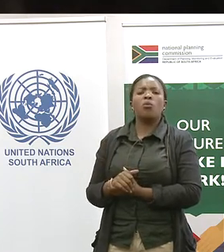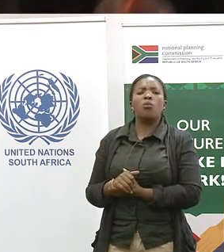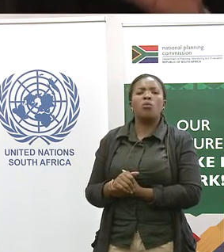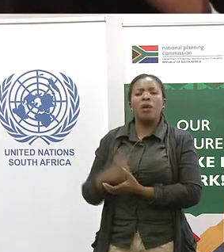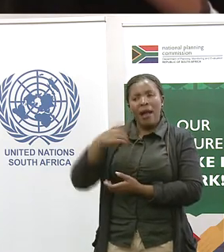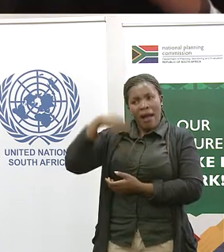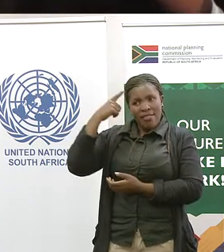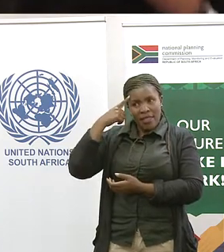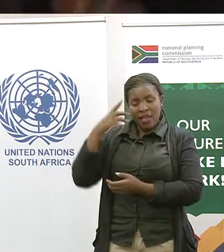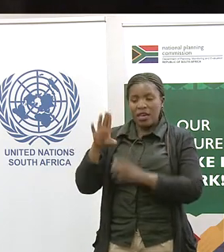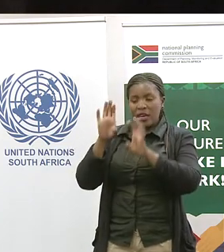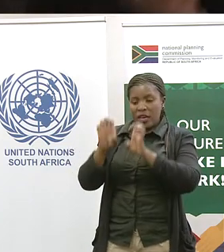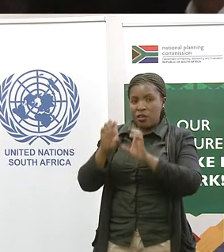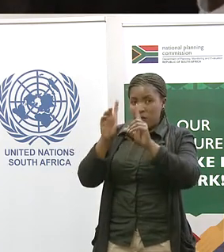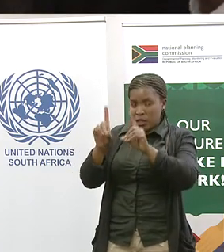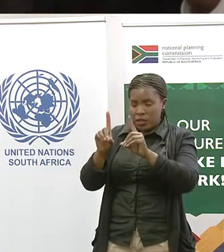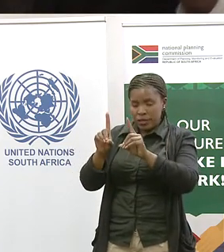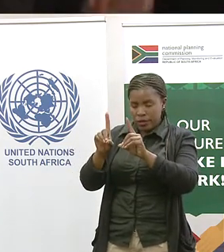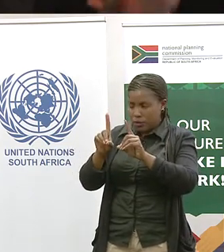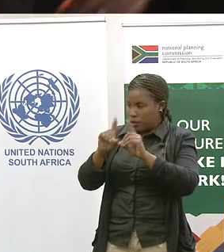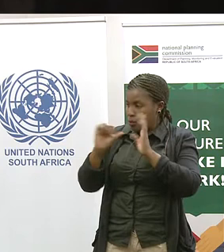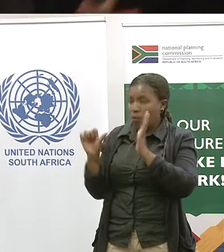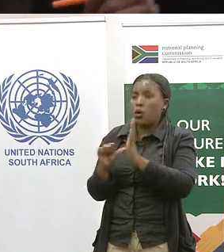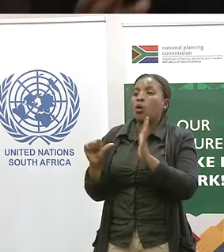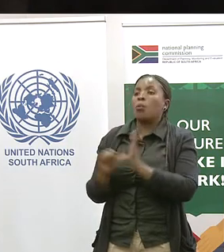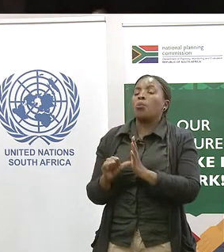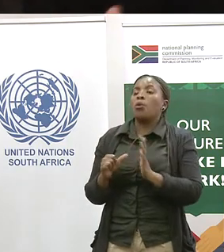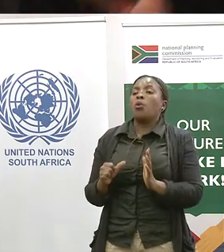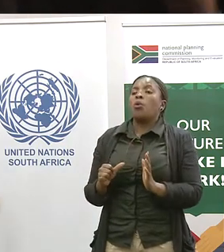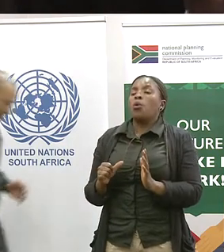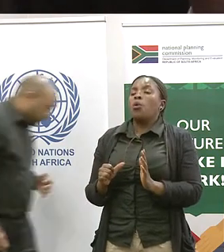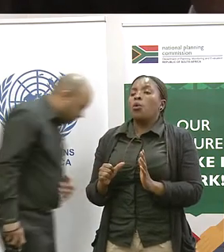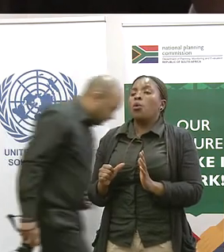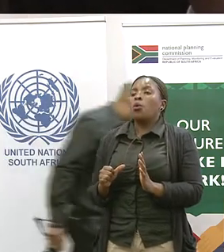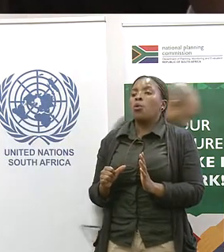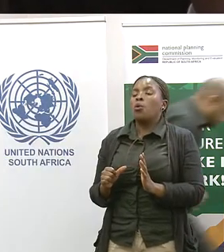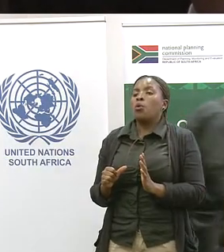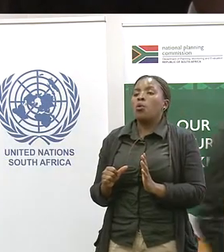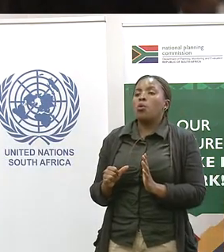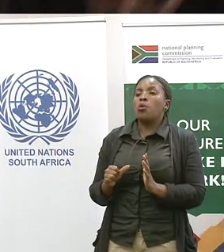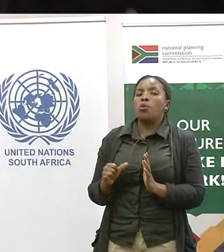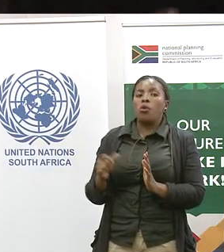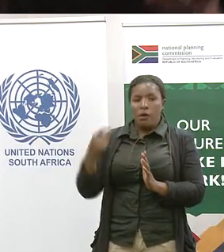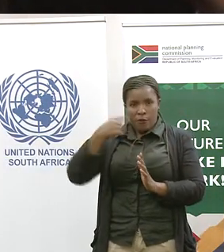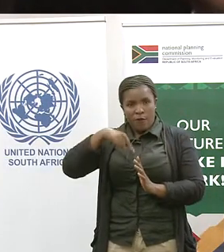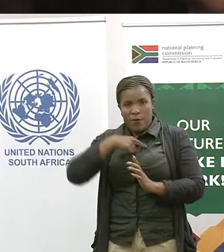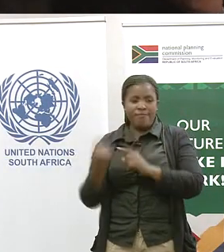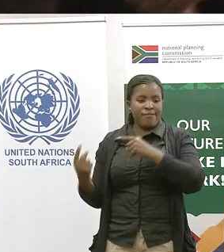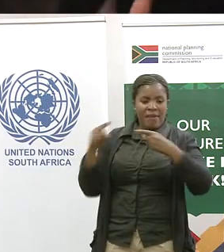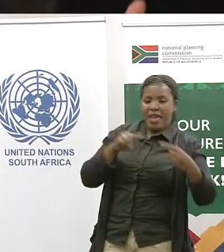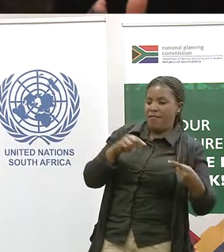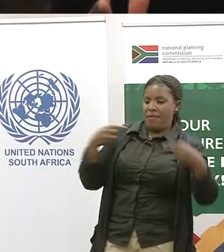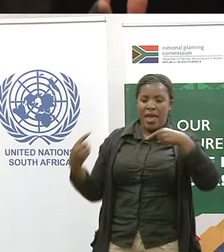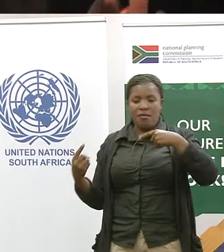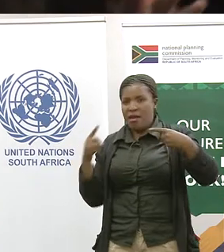We are speaking now and debating because maybe we went to school somehow. We know what's right and